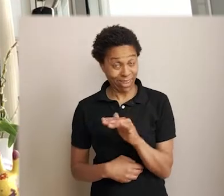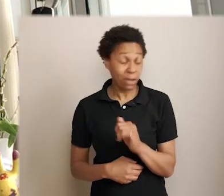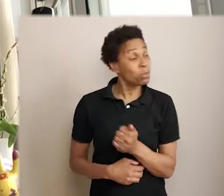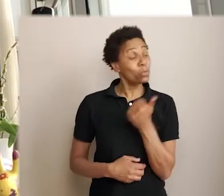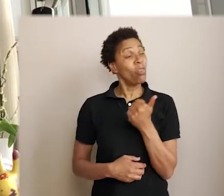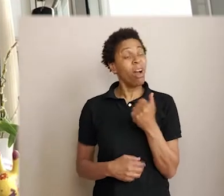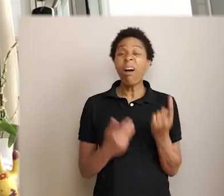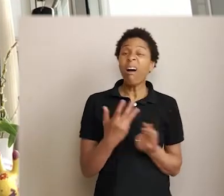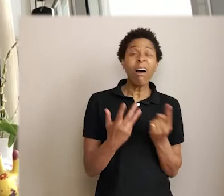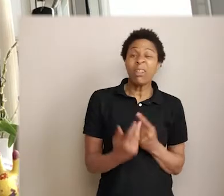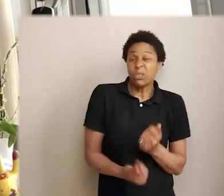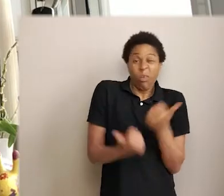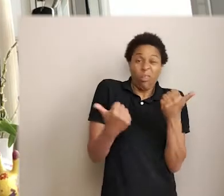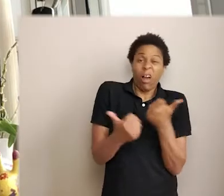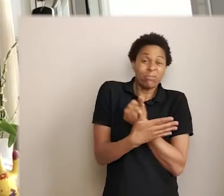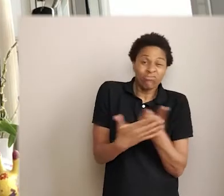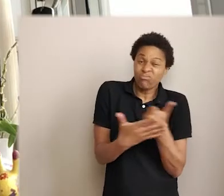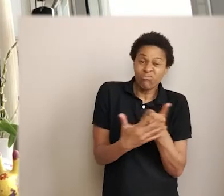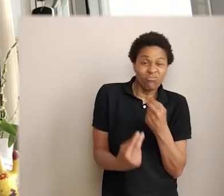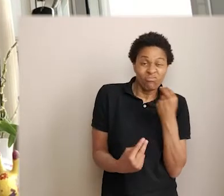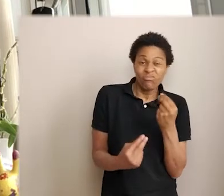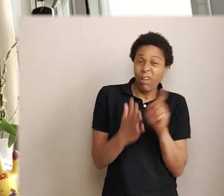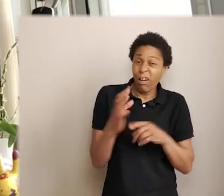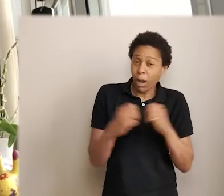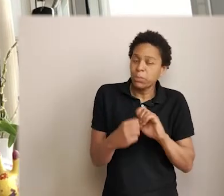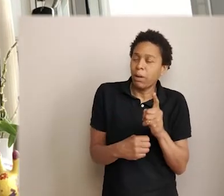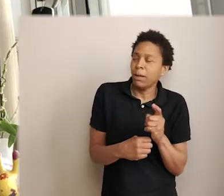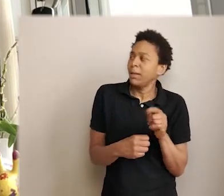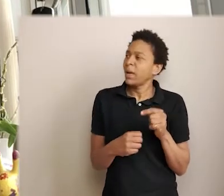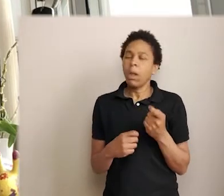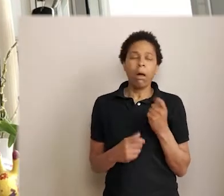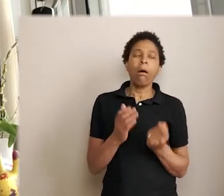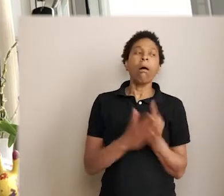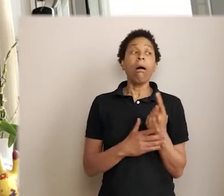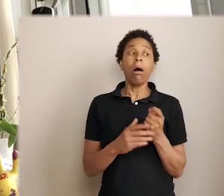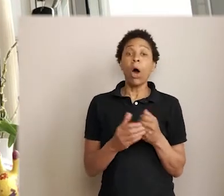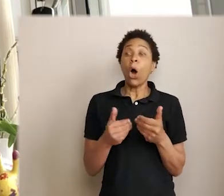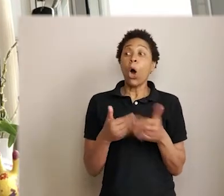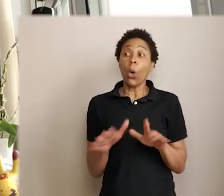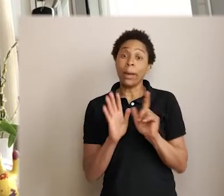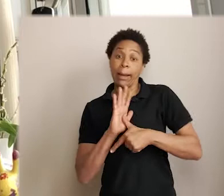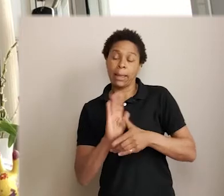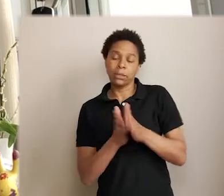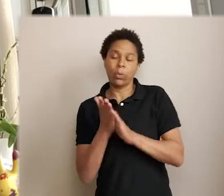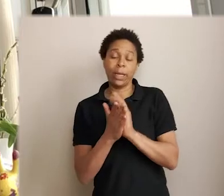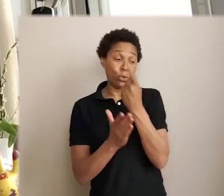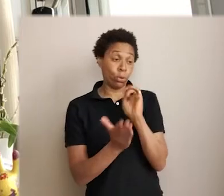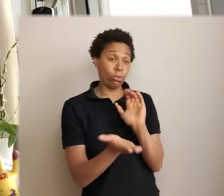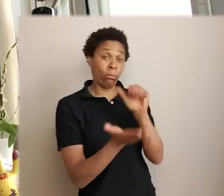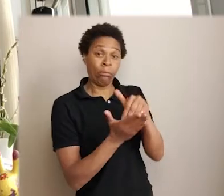other ones were just like ordinary clubs where they were taking a chance on opening later so that you could go in